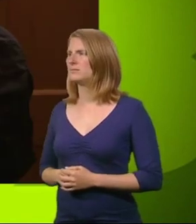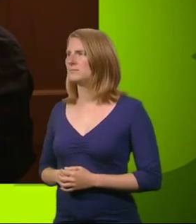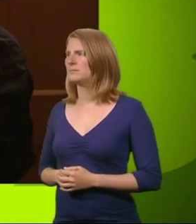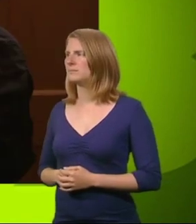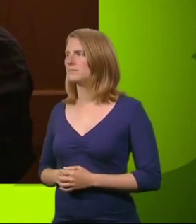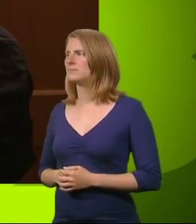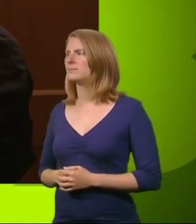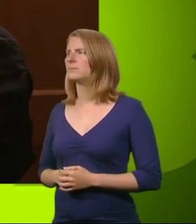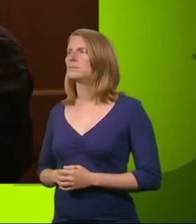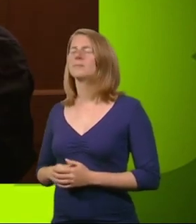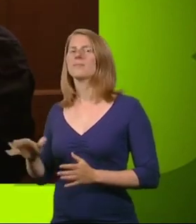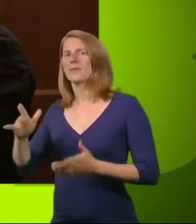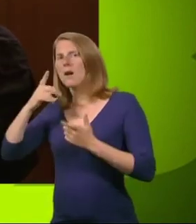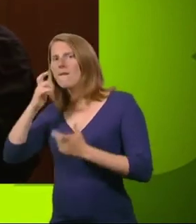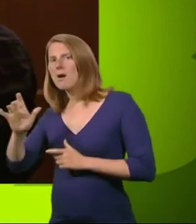Careful, Harry.